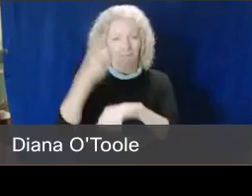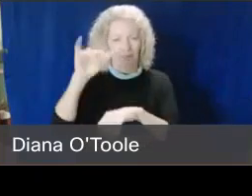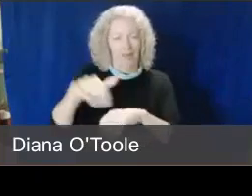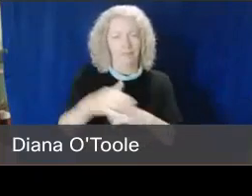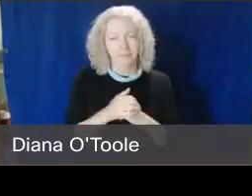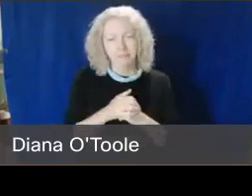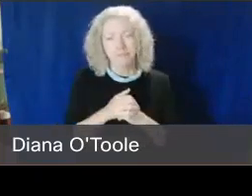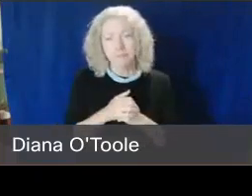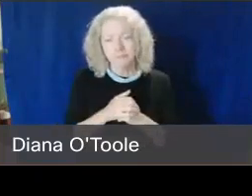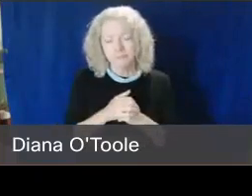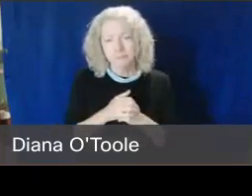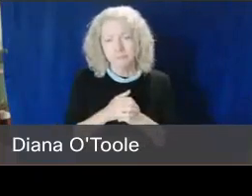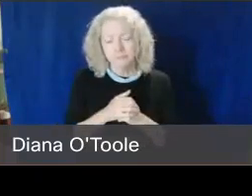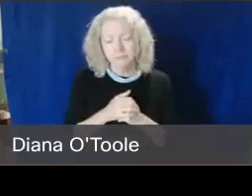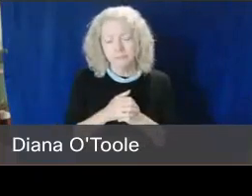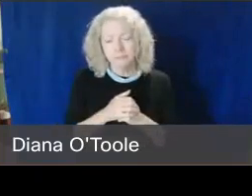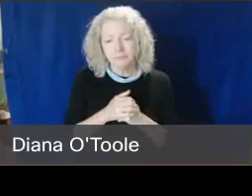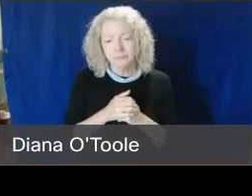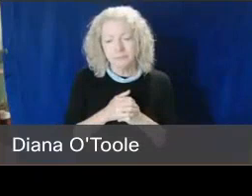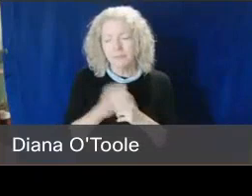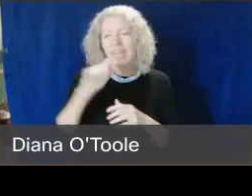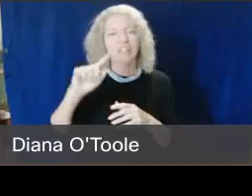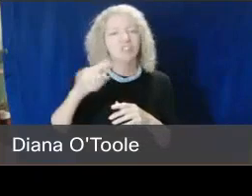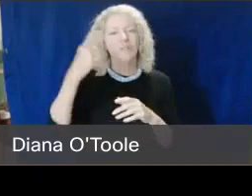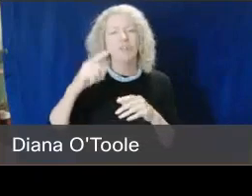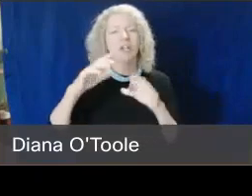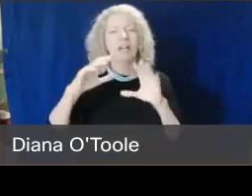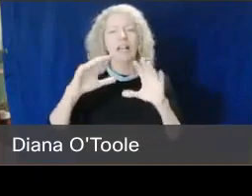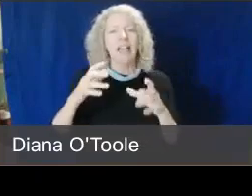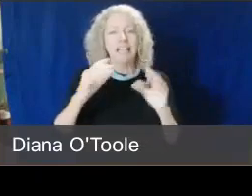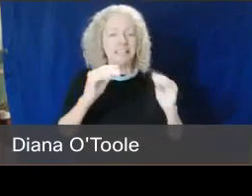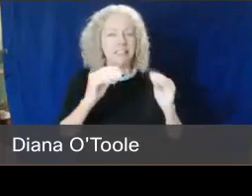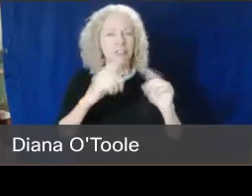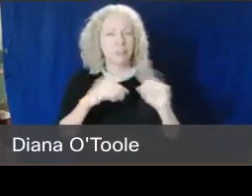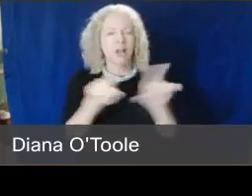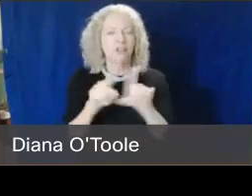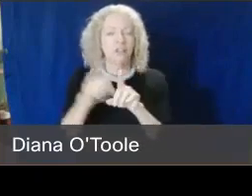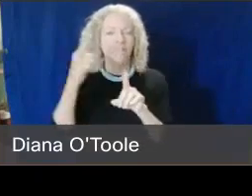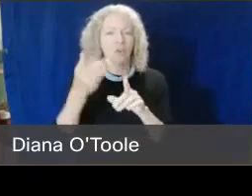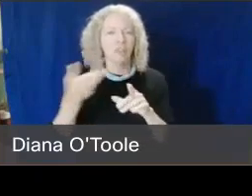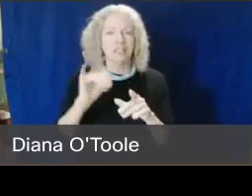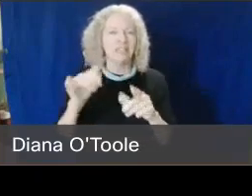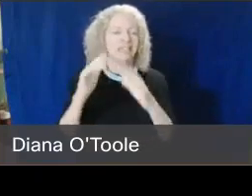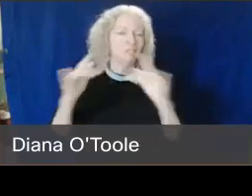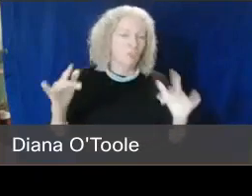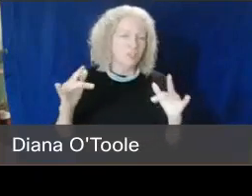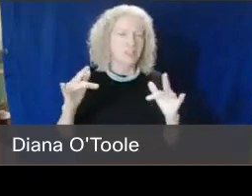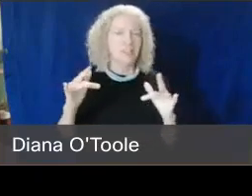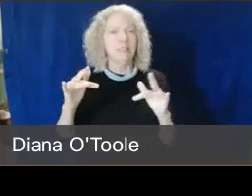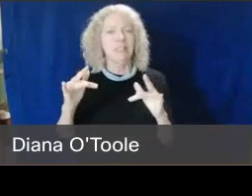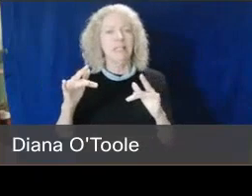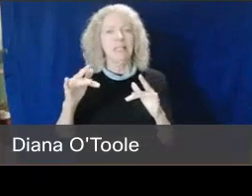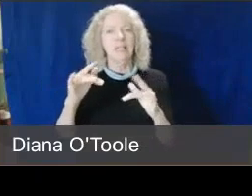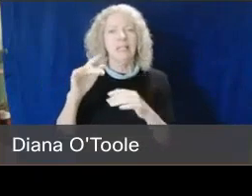also meetings and gatherings. For example, diversity, equity, and inclusion will be doing gatherings of people to